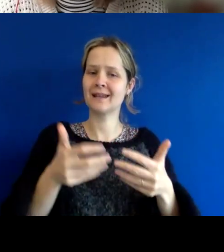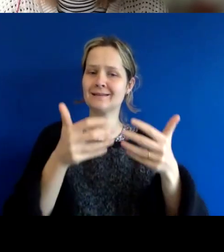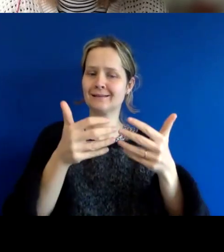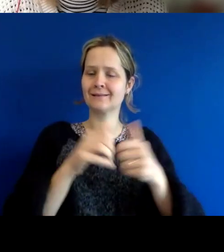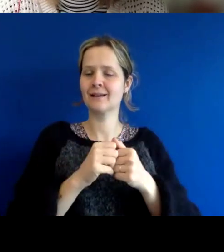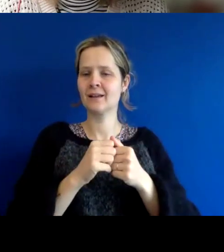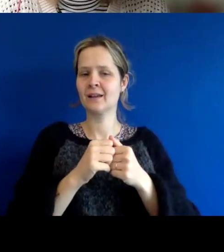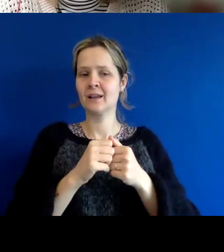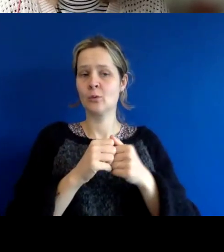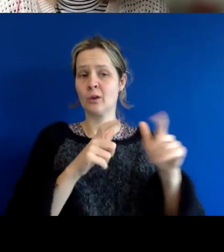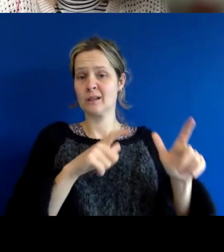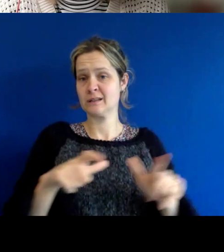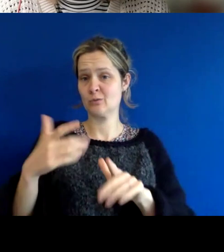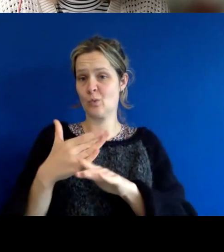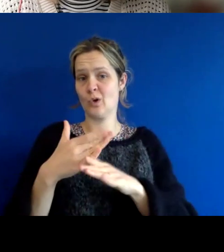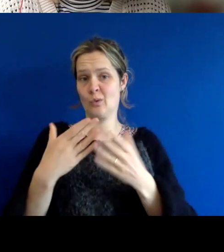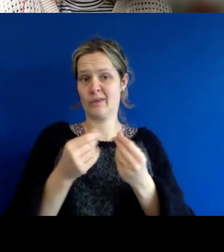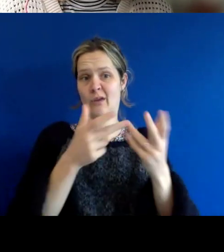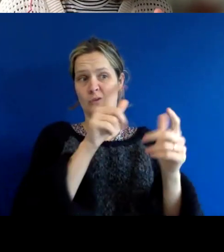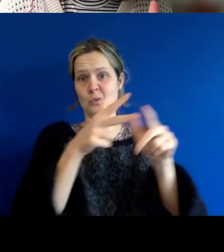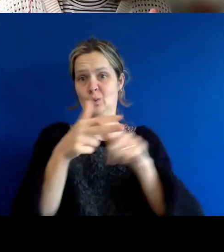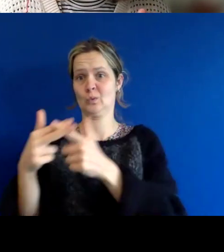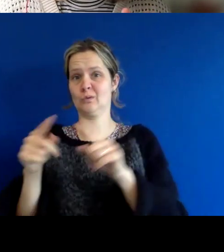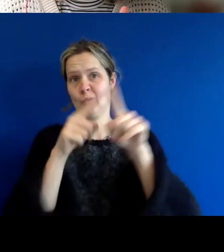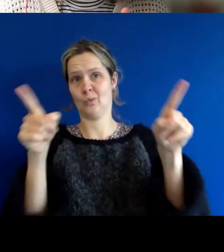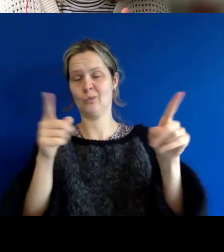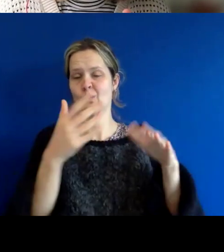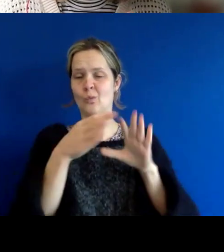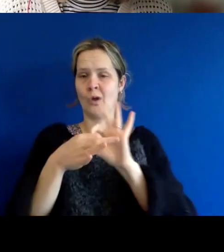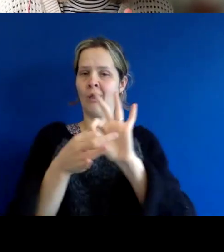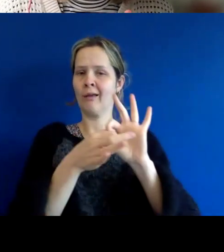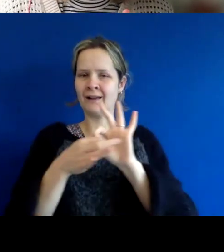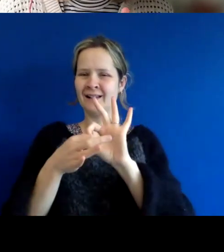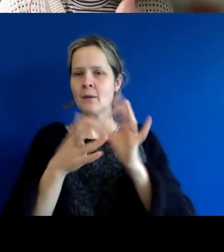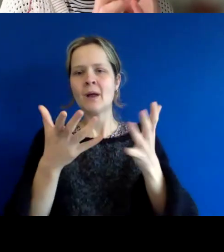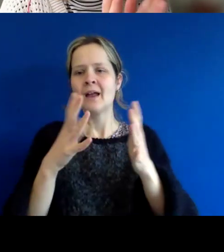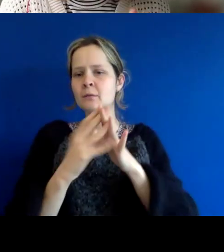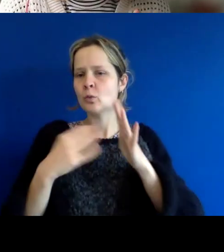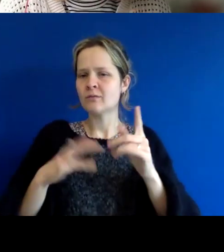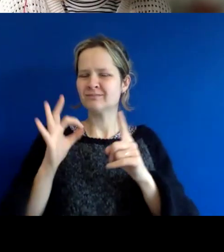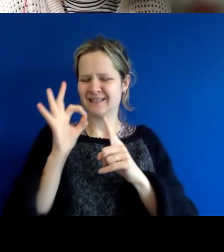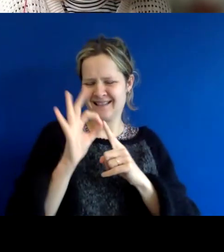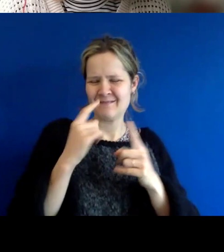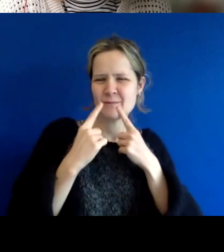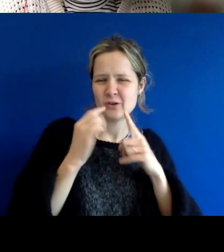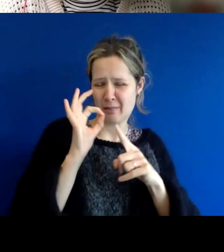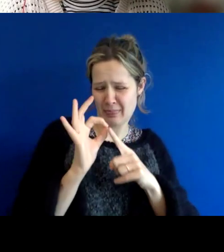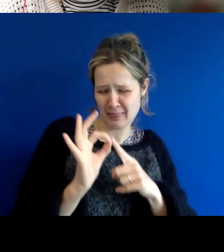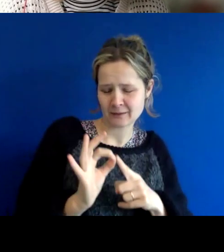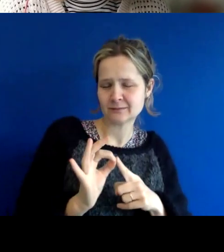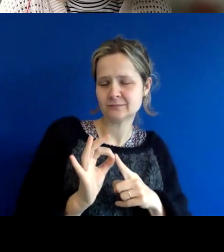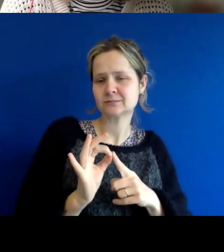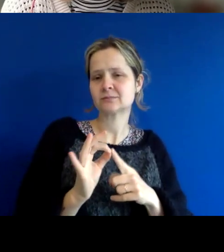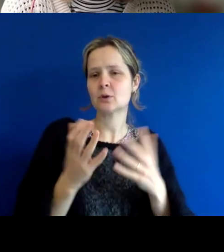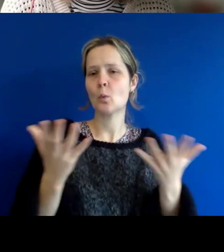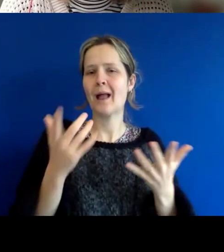continue to work. And if you are interested in very detailed information around project grants, the project grants data would be the place to